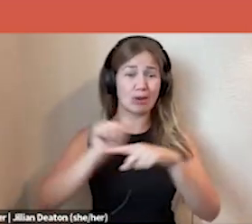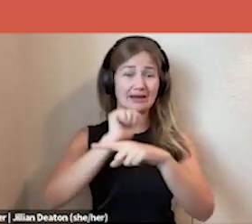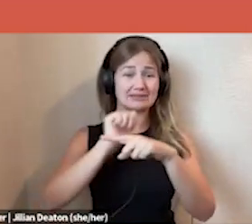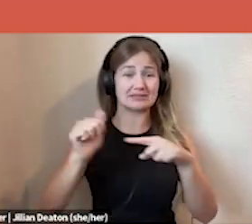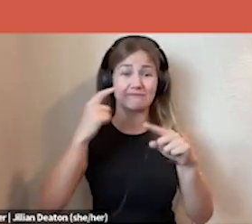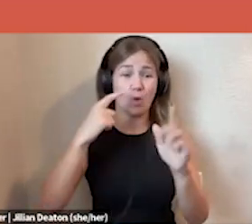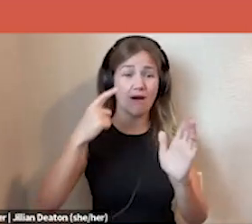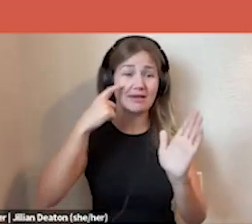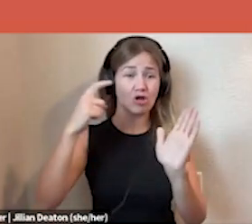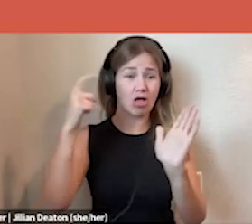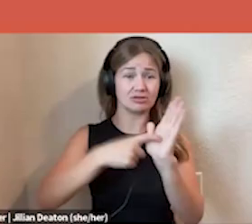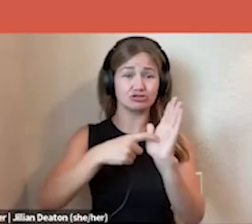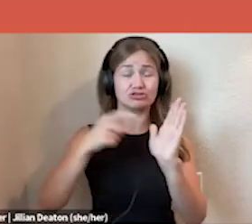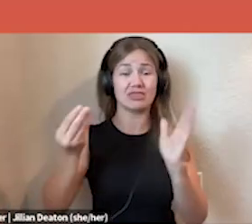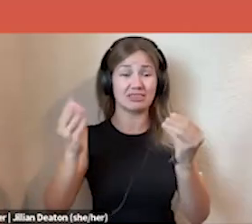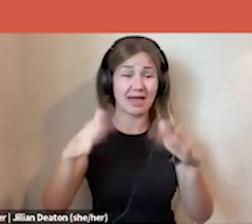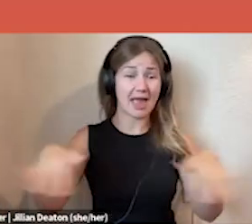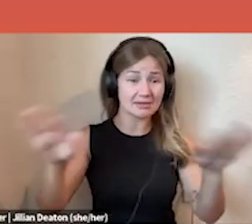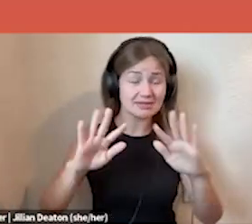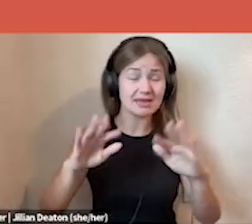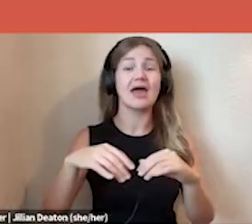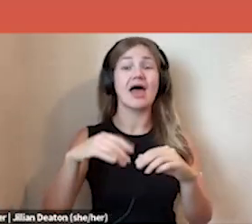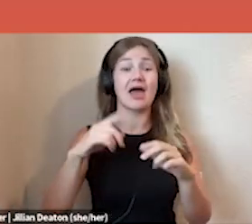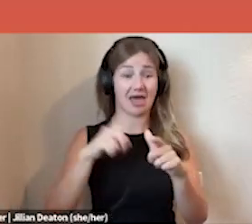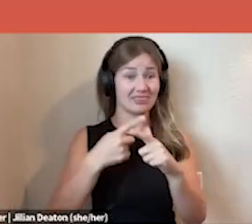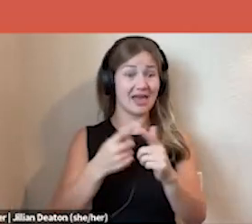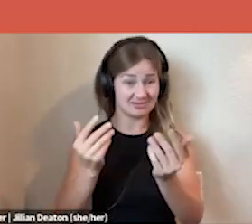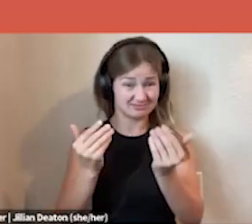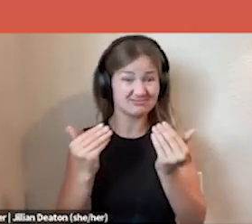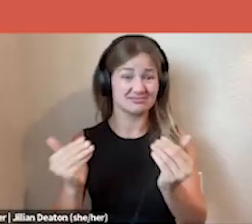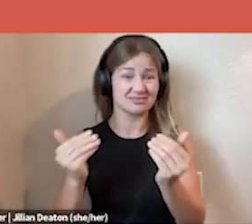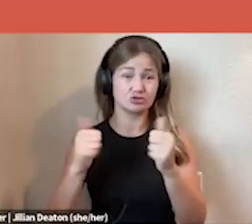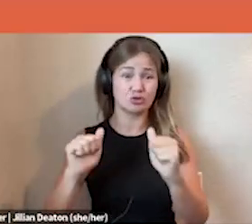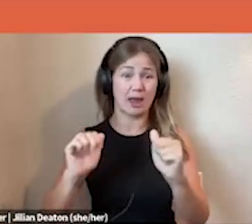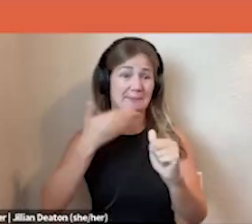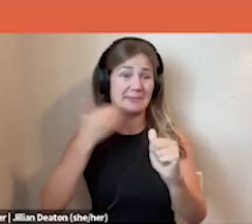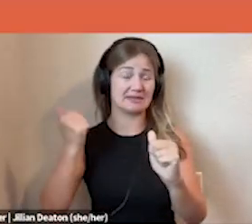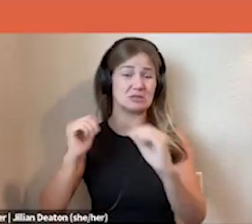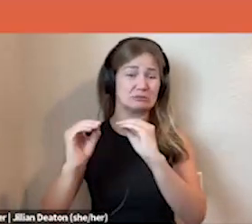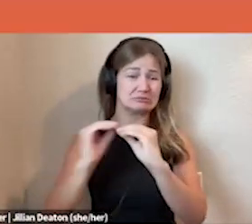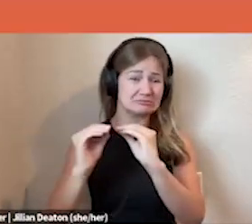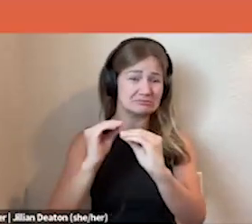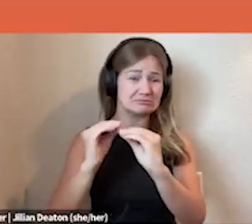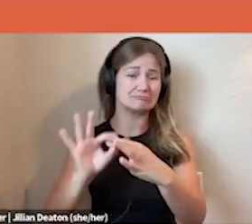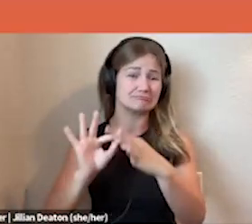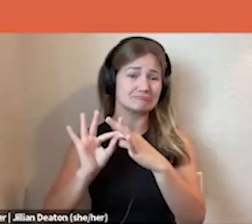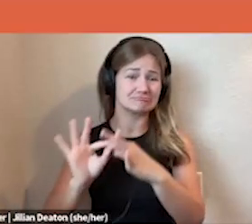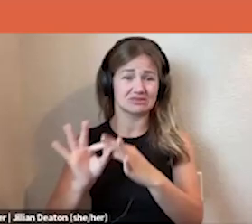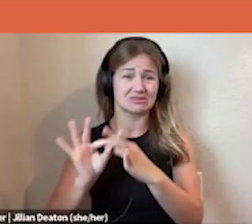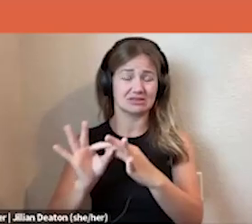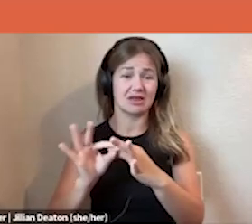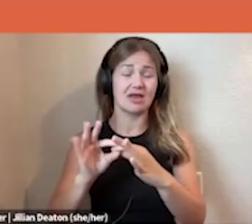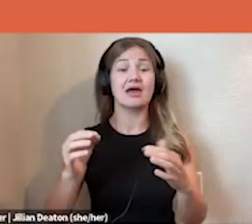Second, move beyond acknowledgement and into needed reparation and equity. Dance NYC is committed to